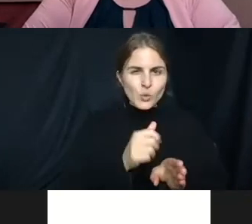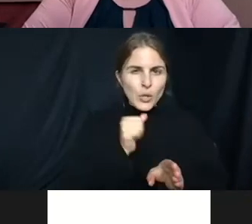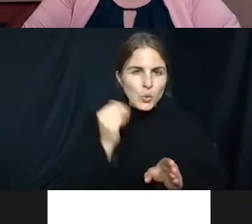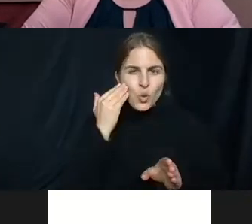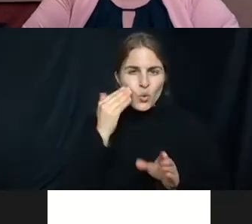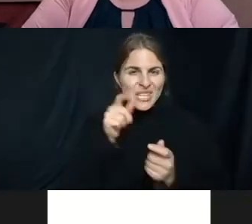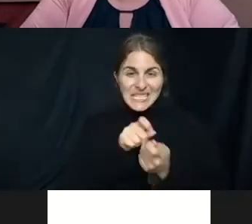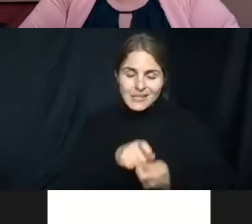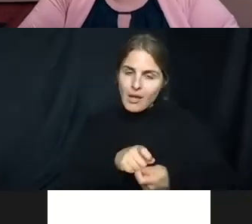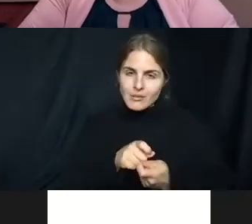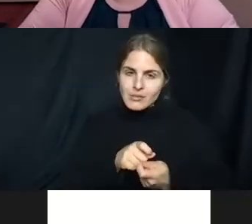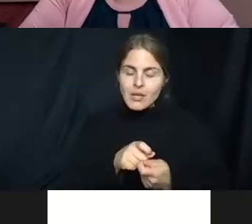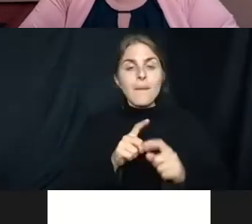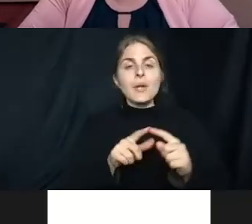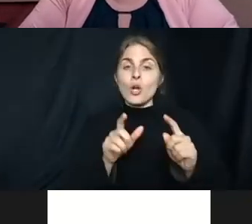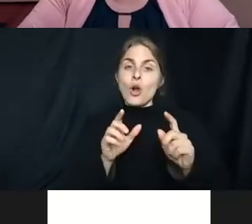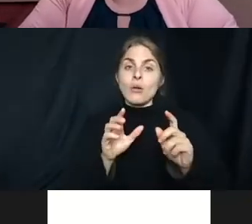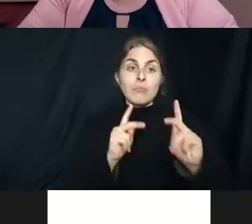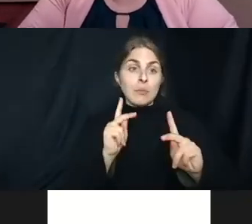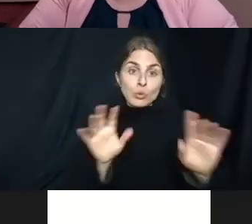offhand. But yeah, there are some great folks doing that.